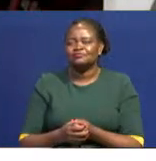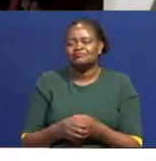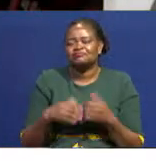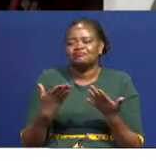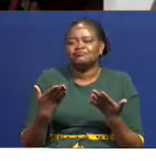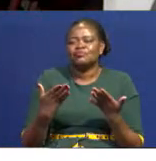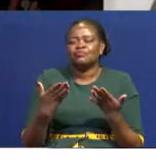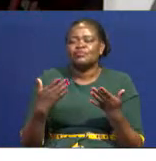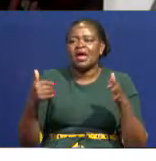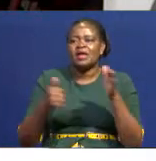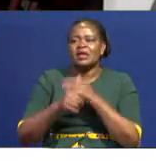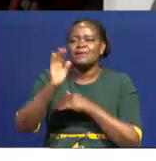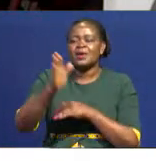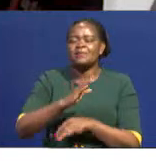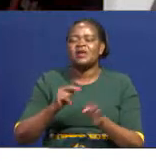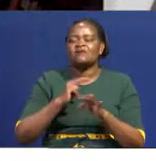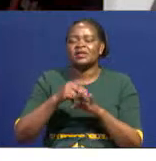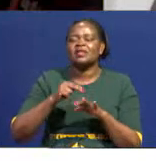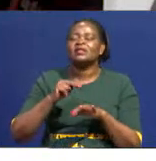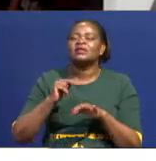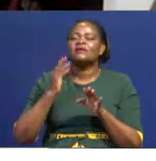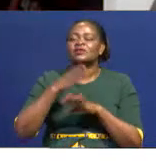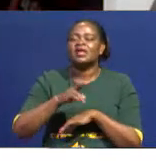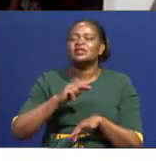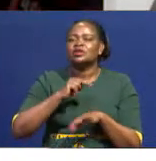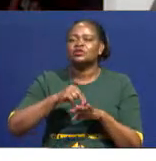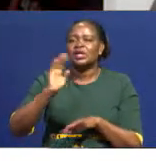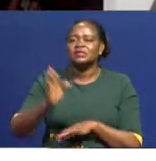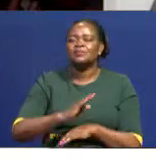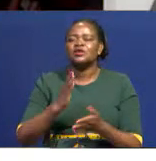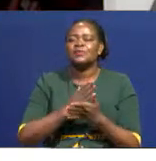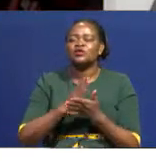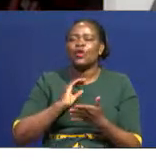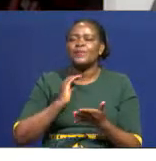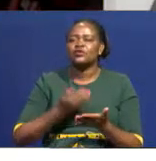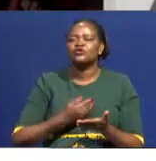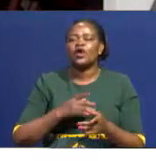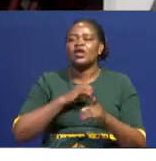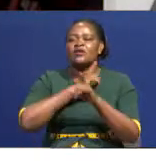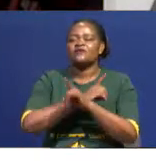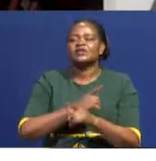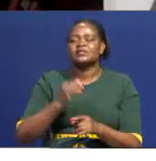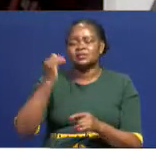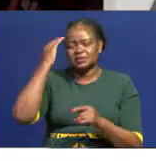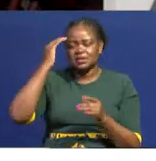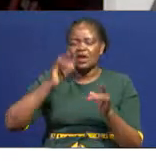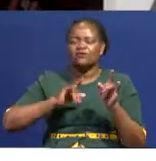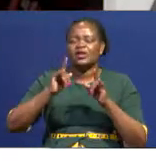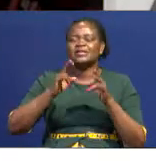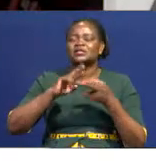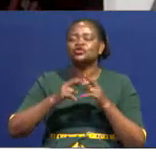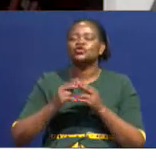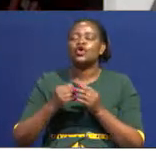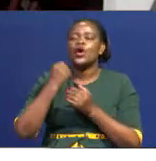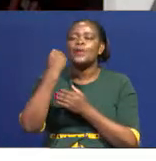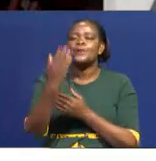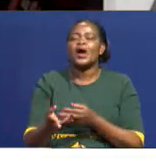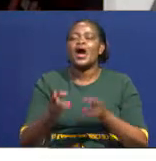with Parliament after the National Assembly Departmental Committee on Defense, Intelligence and Foreign Relations tabled its